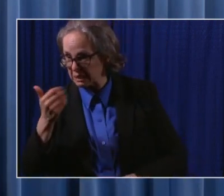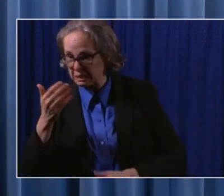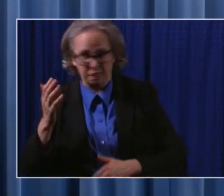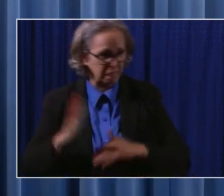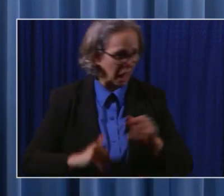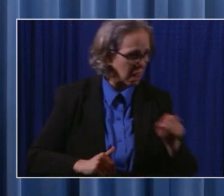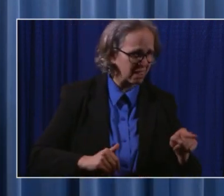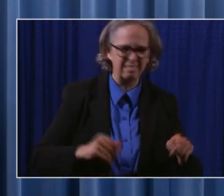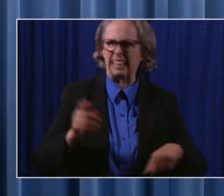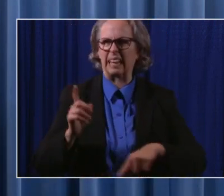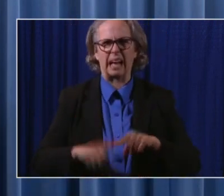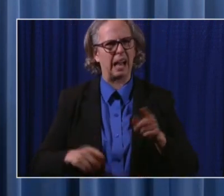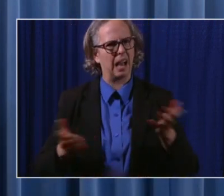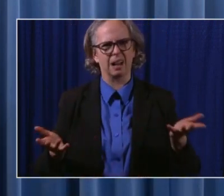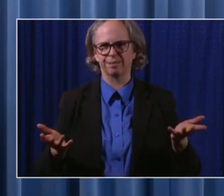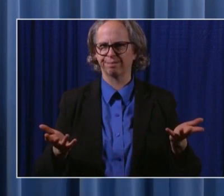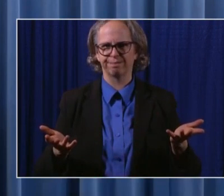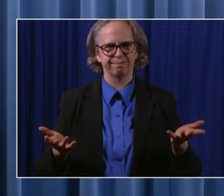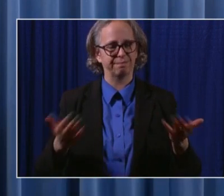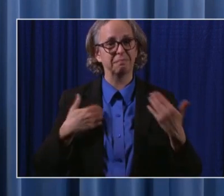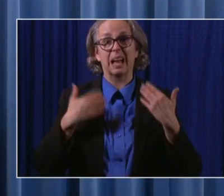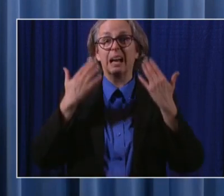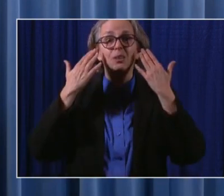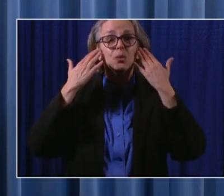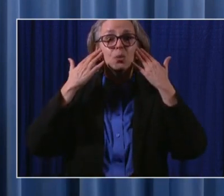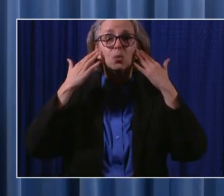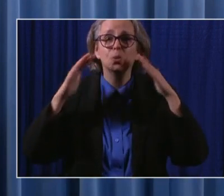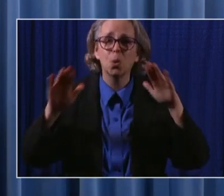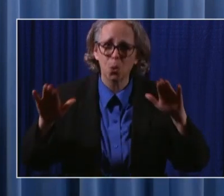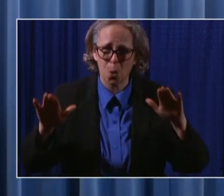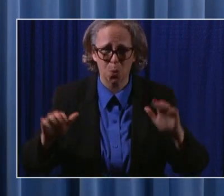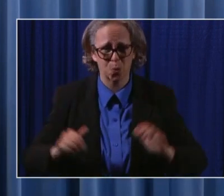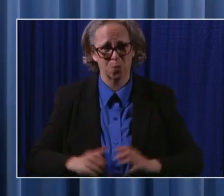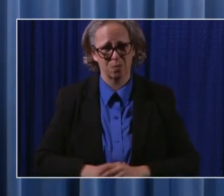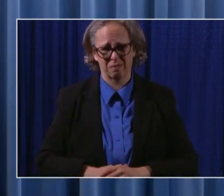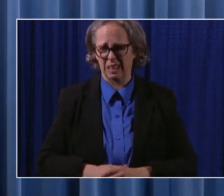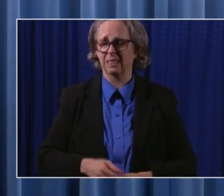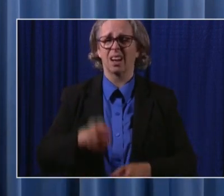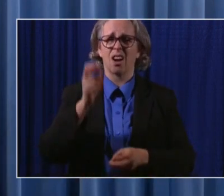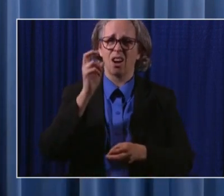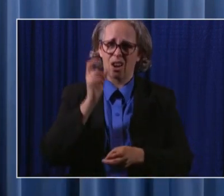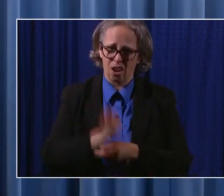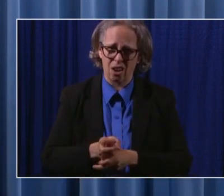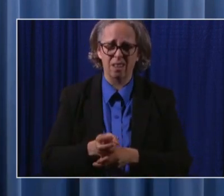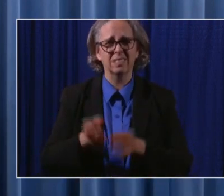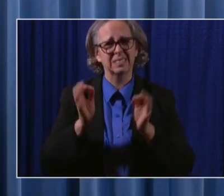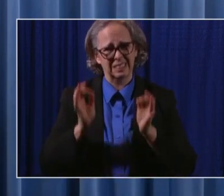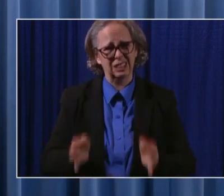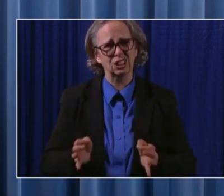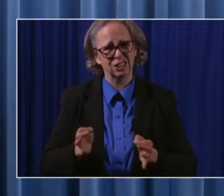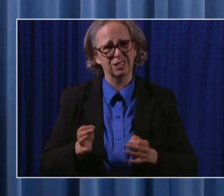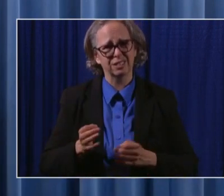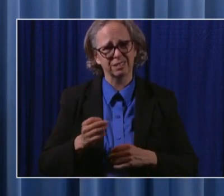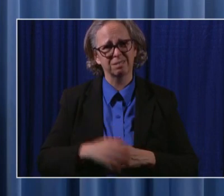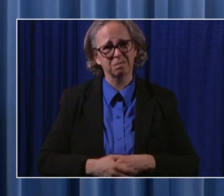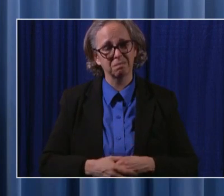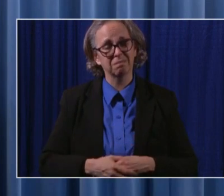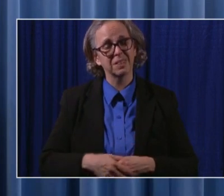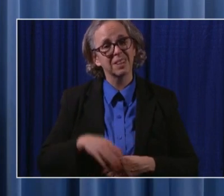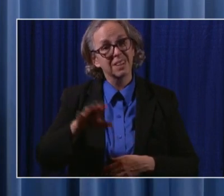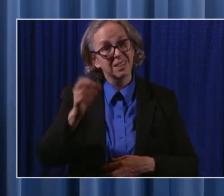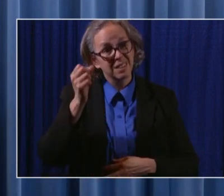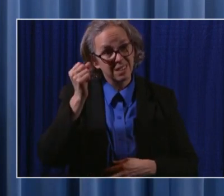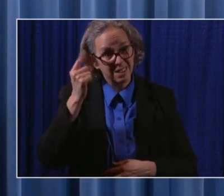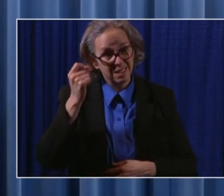making a right decision. I think it's these are very tough and difficult decisions. The good thing that the schools are doing is that they all